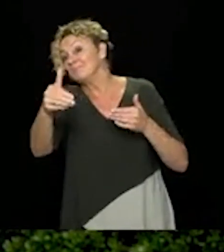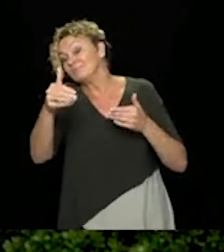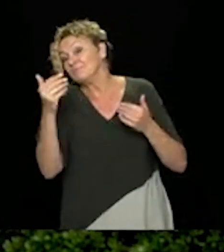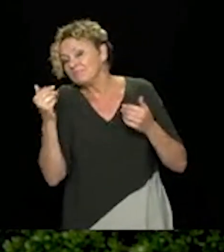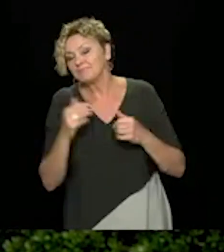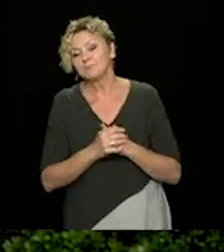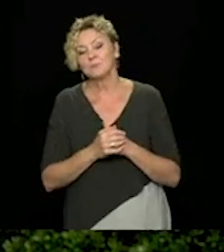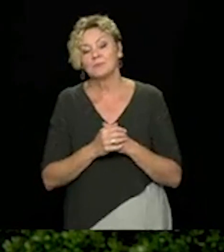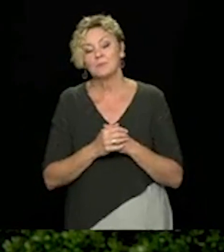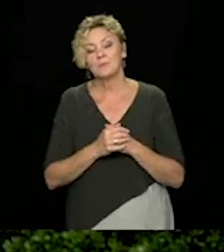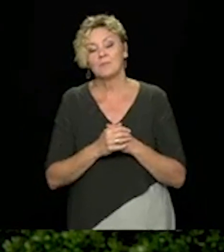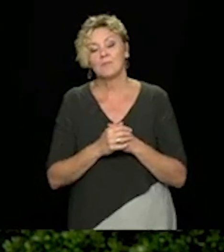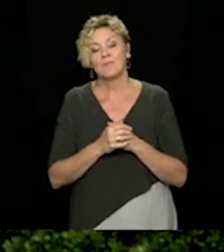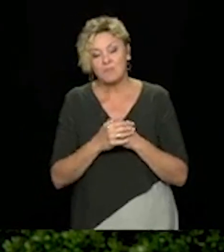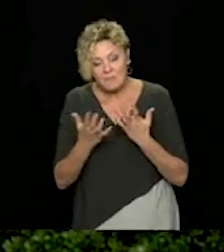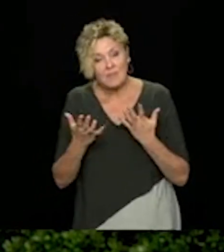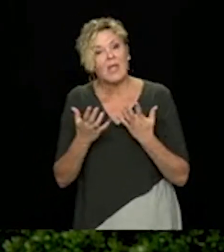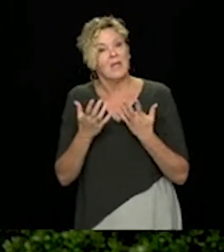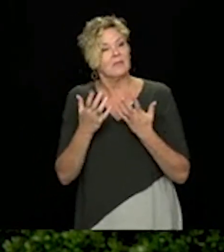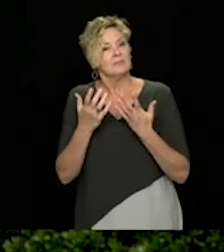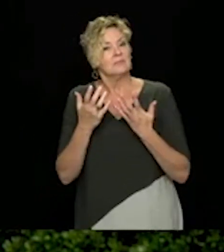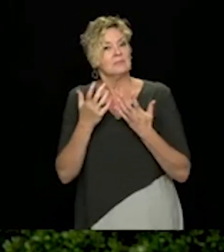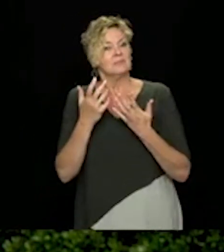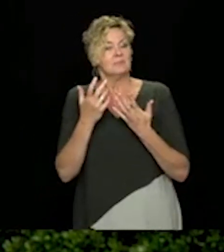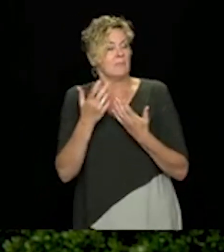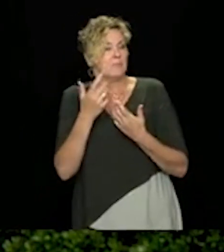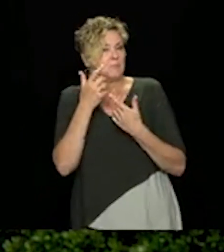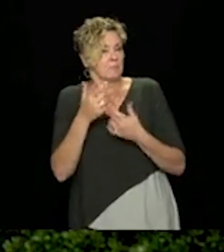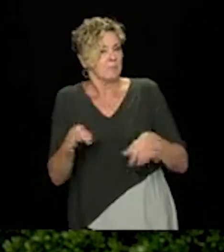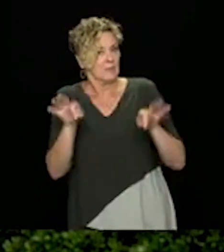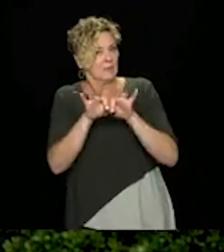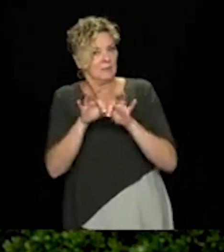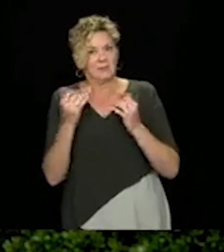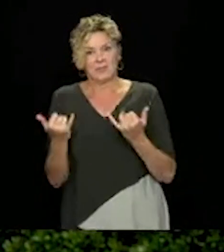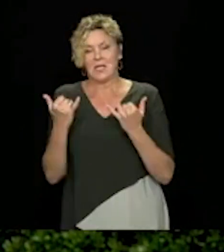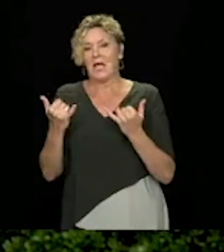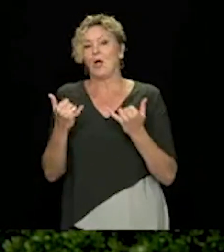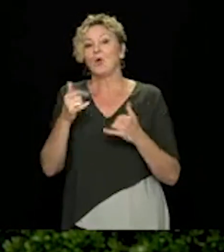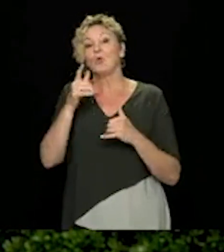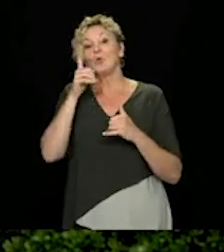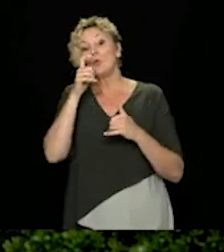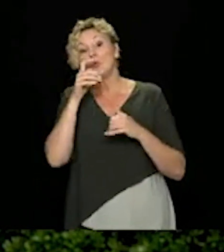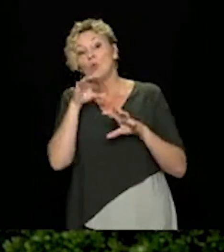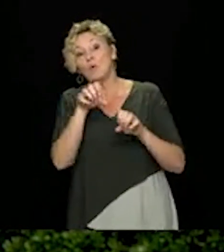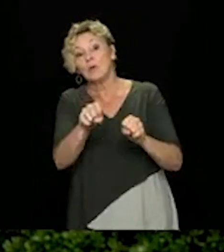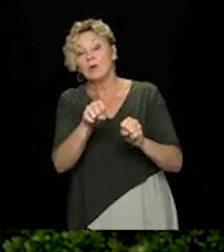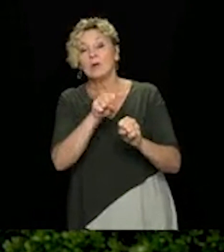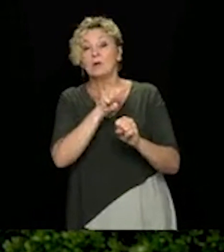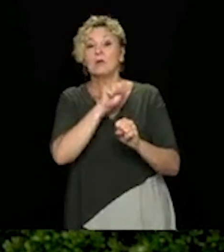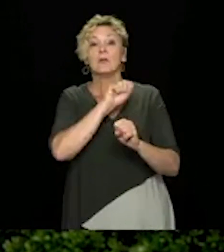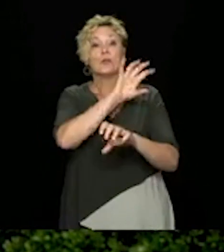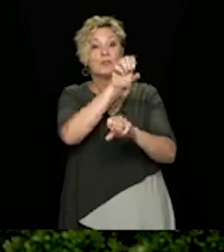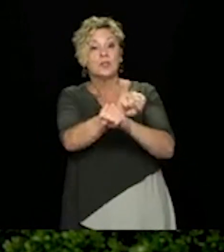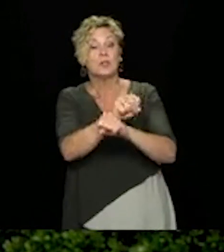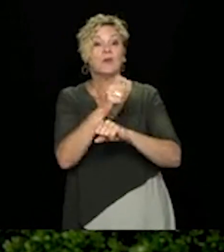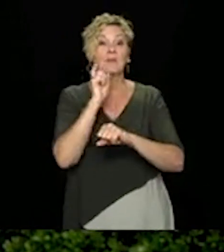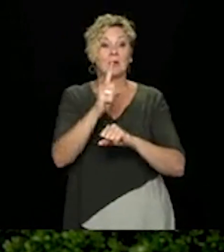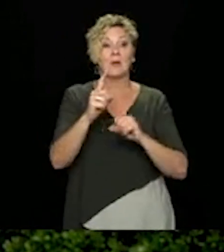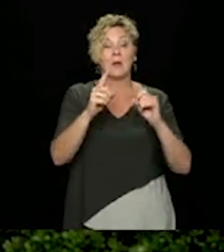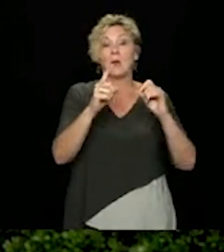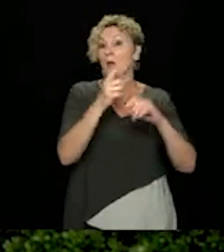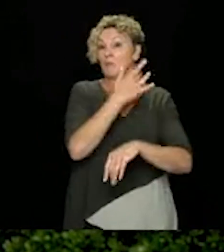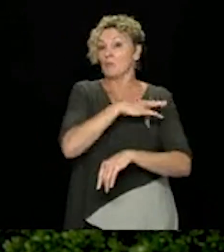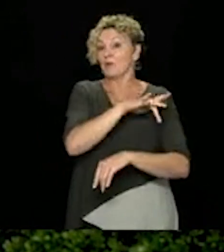British Columbians get first priority when it comes to accessing our provincial campgrounds. And I think that it's only a matter of time before we can